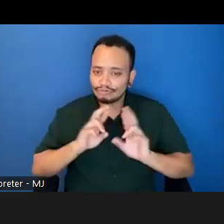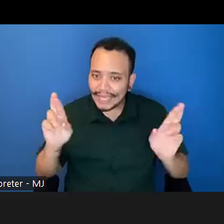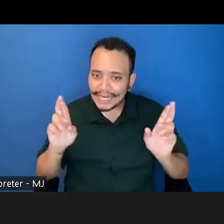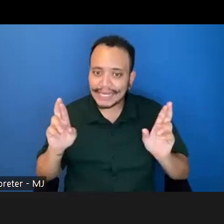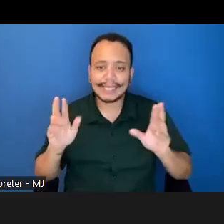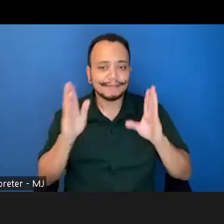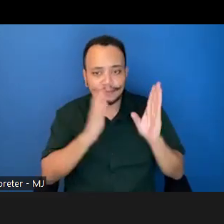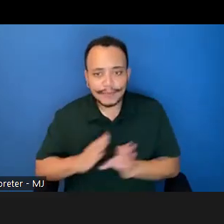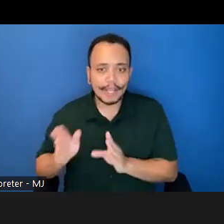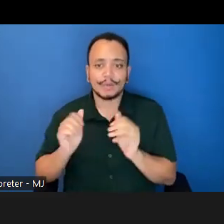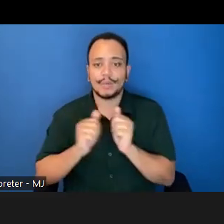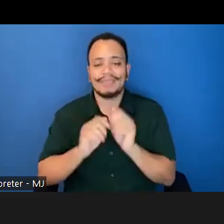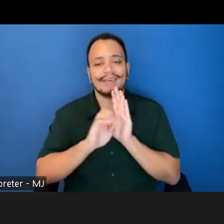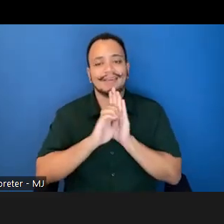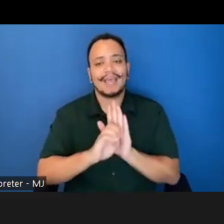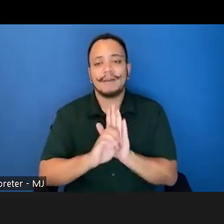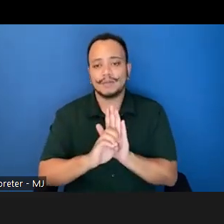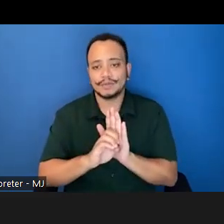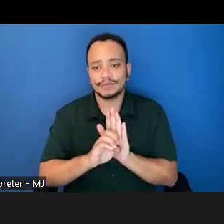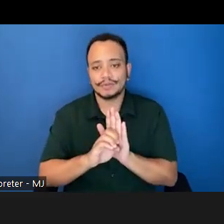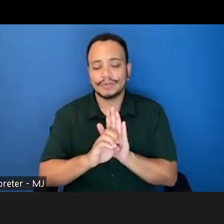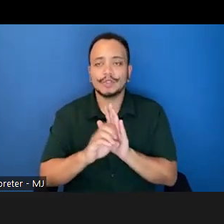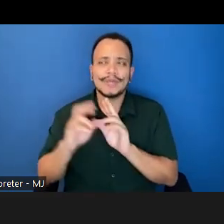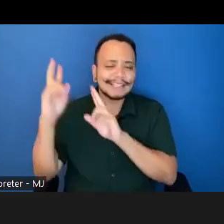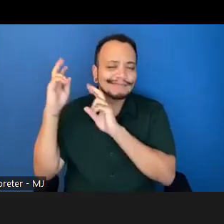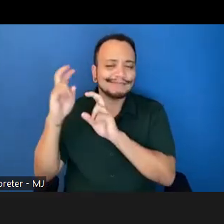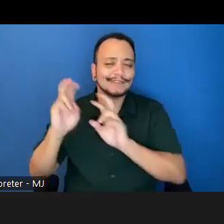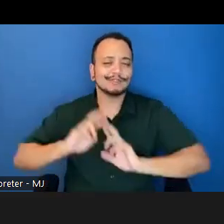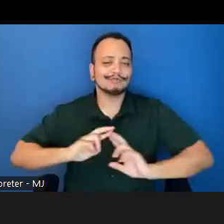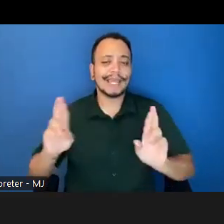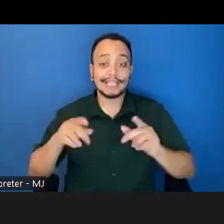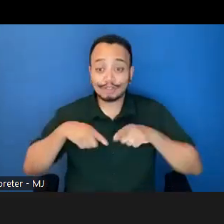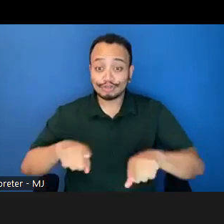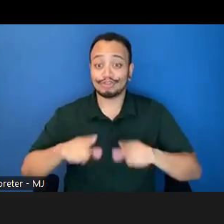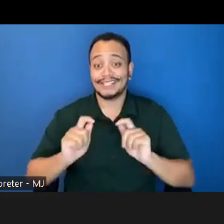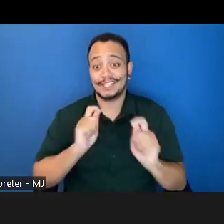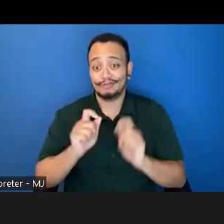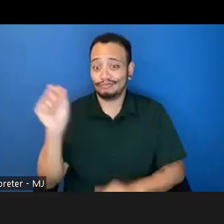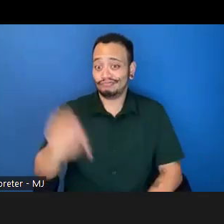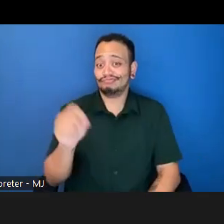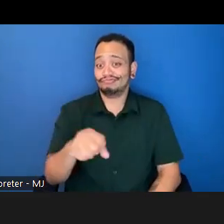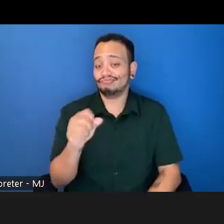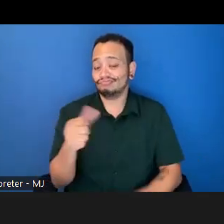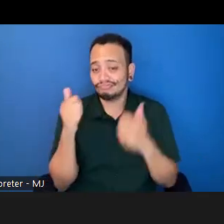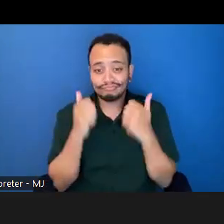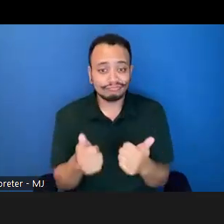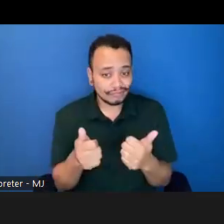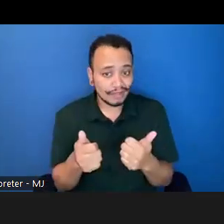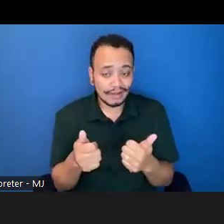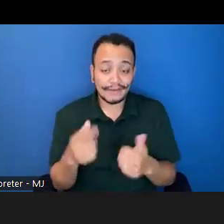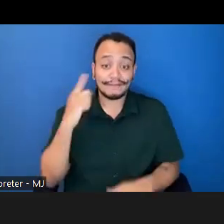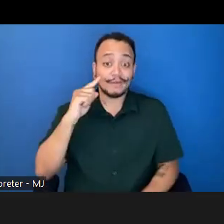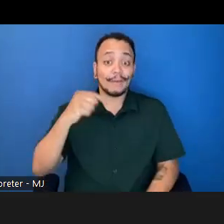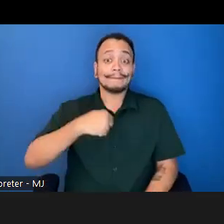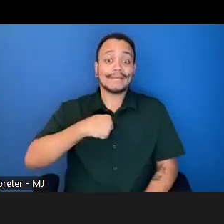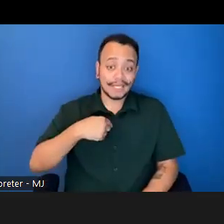with examples and stories that you can provide in an interview setting. I know that's been beneficial for